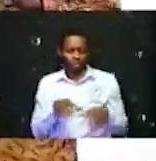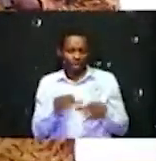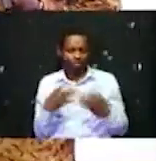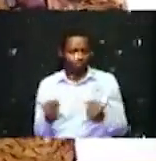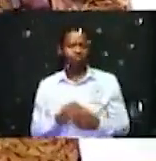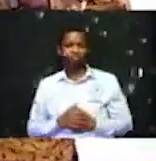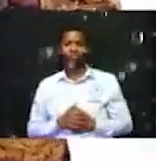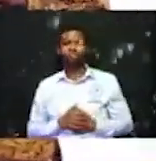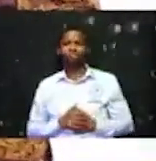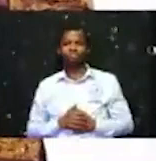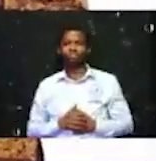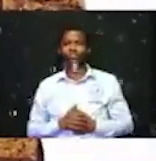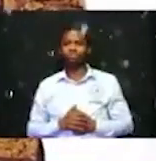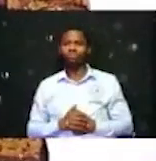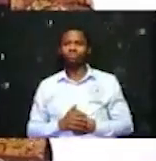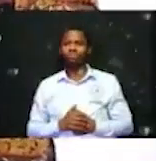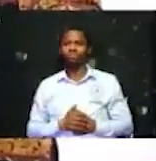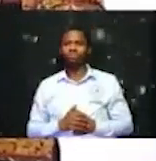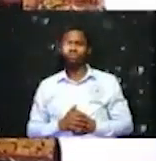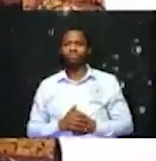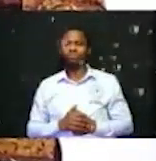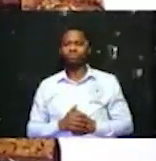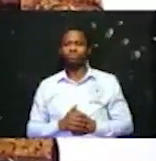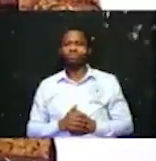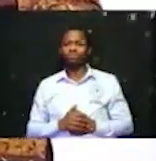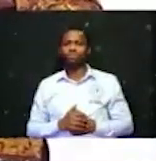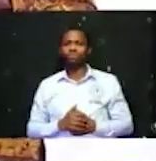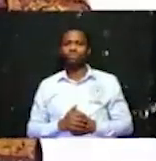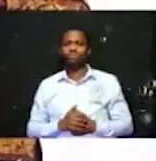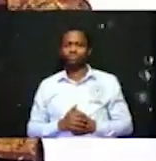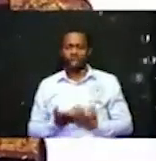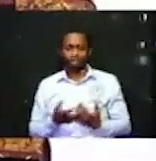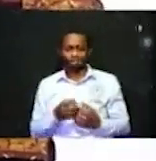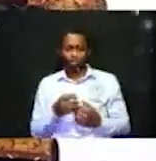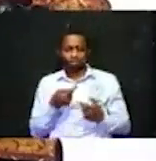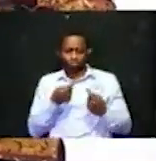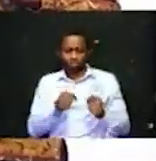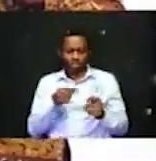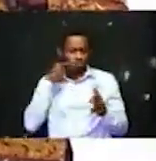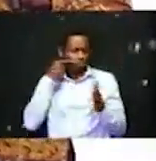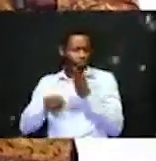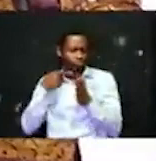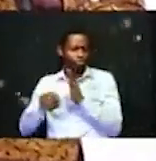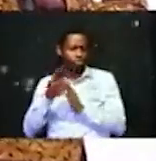well. Now, try to hold check on your body. Be